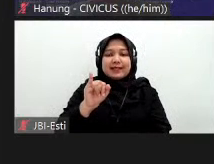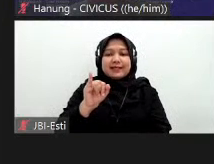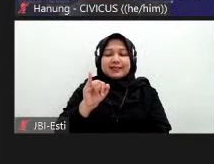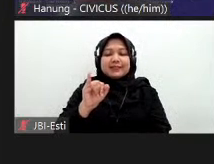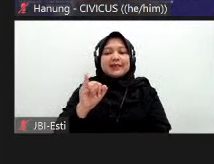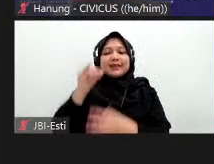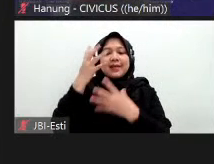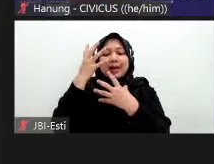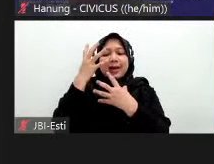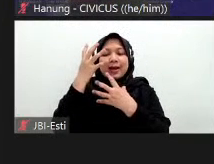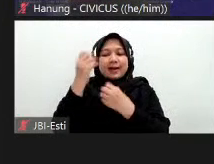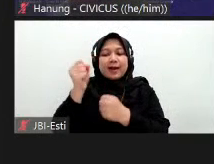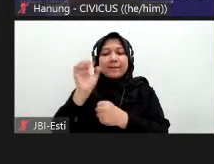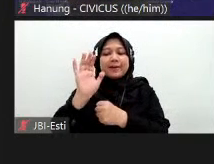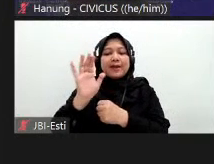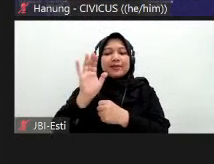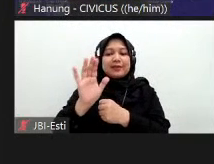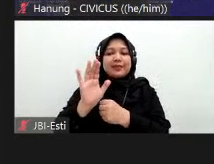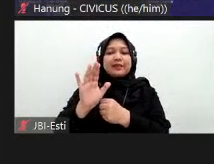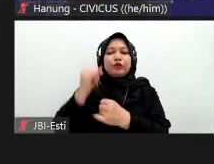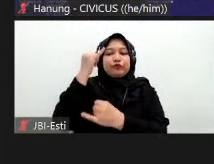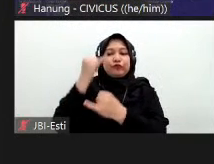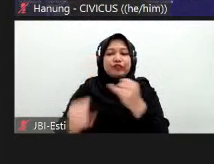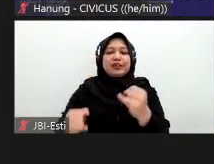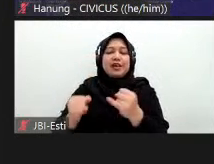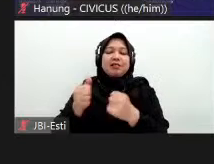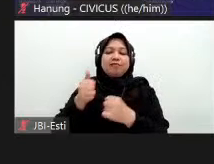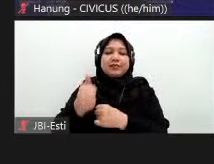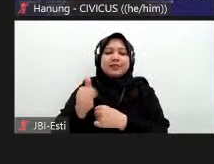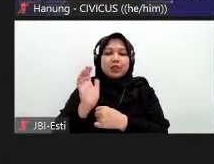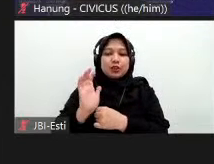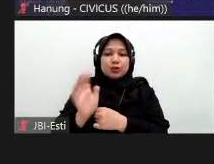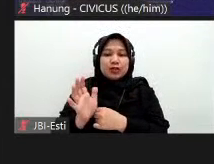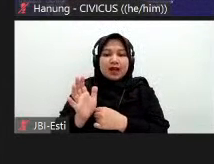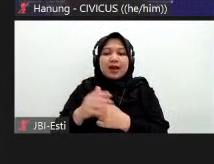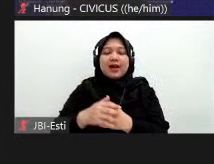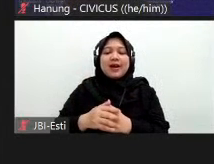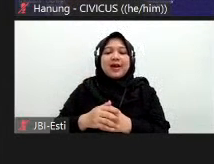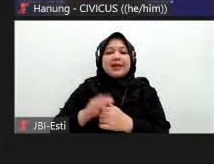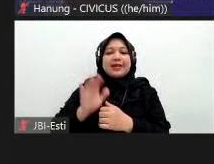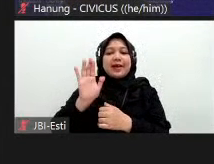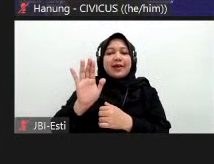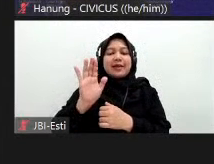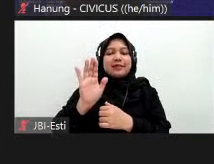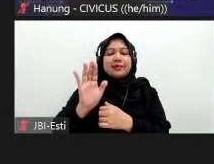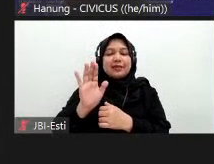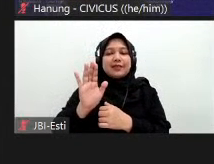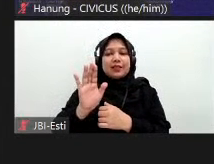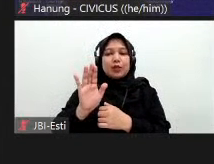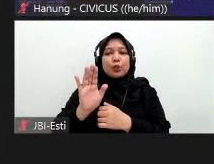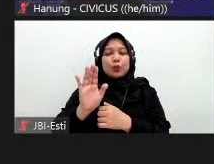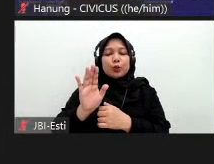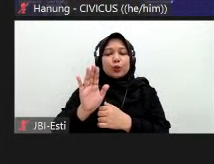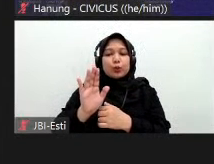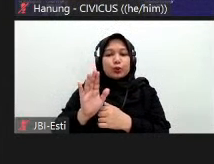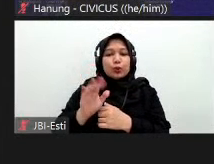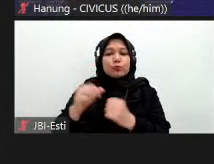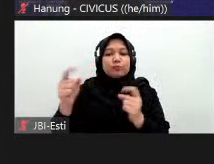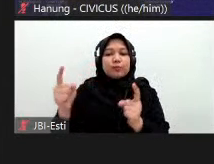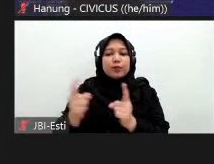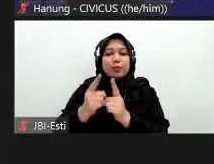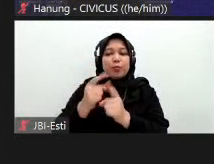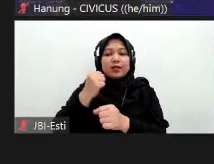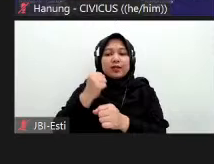2022. We hope we're able to finalize the draftings and we're able to bring this on the